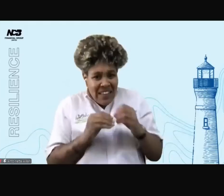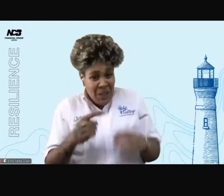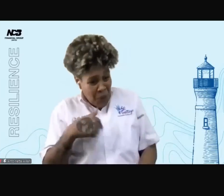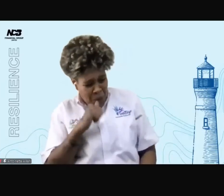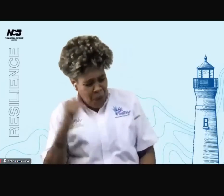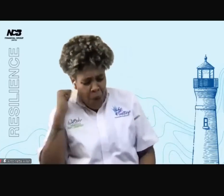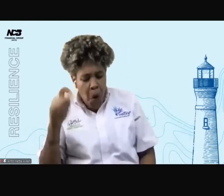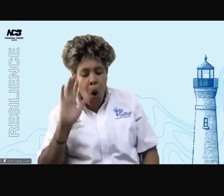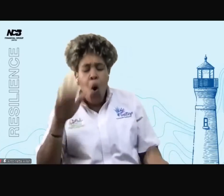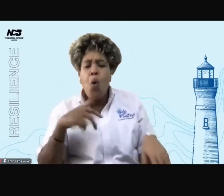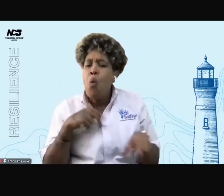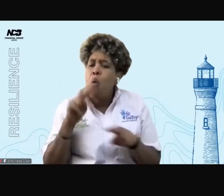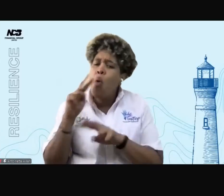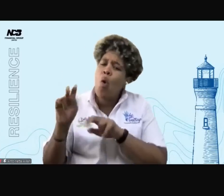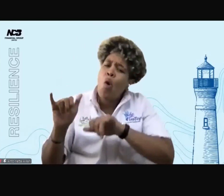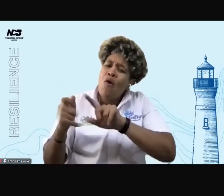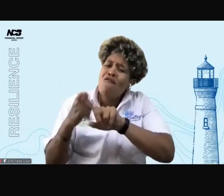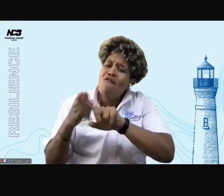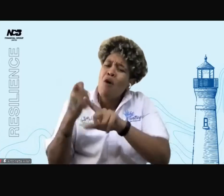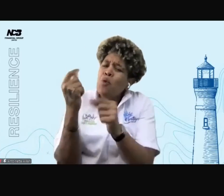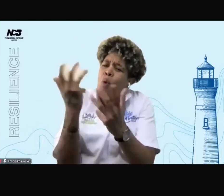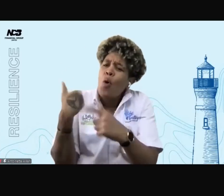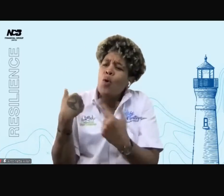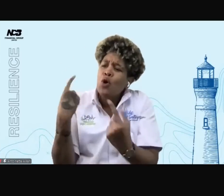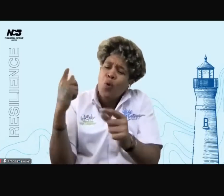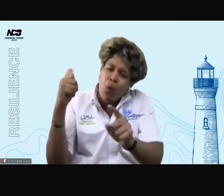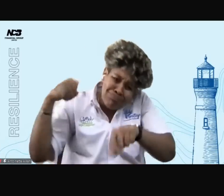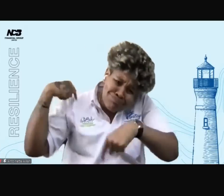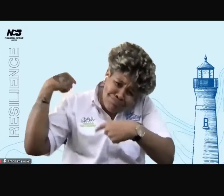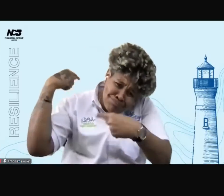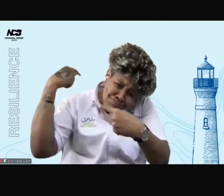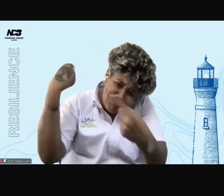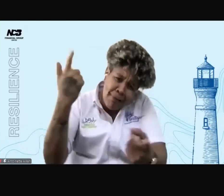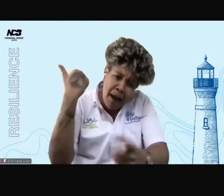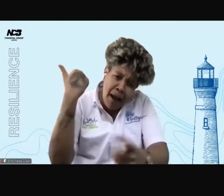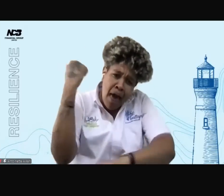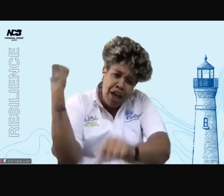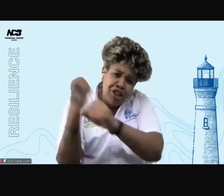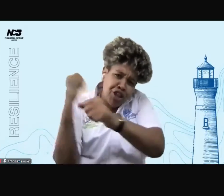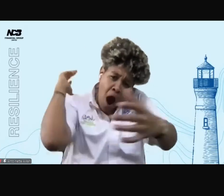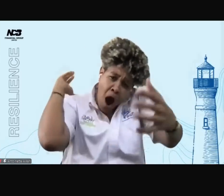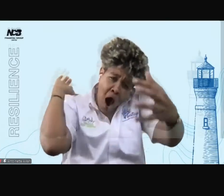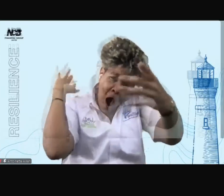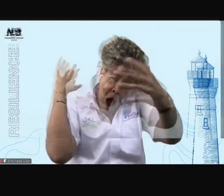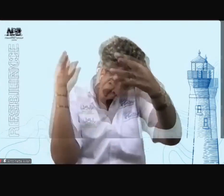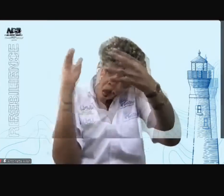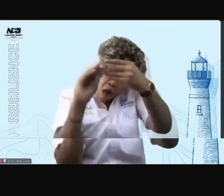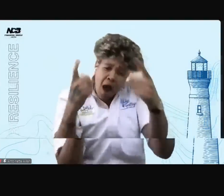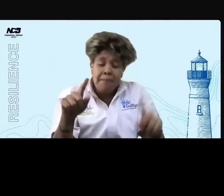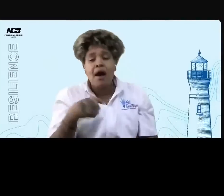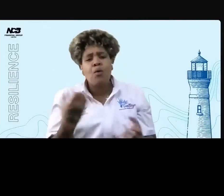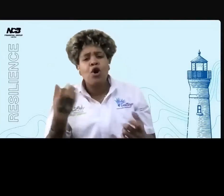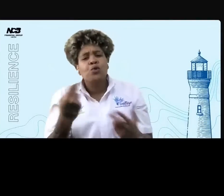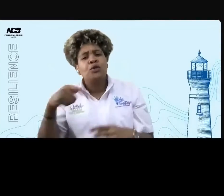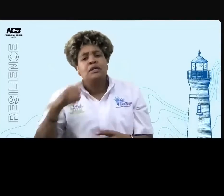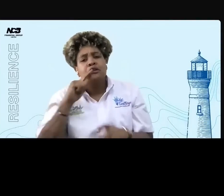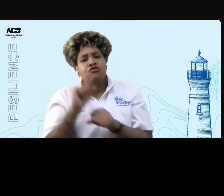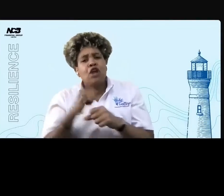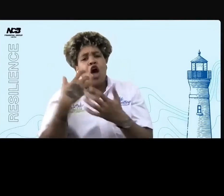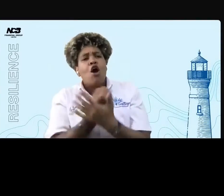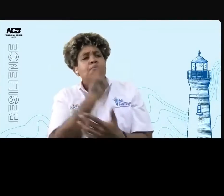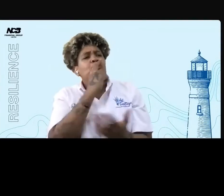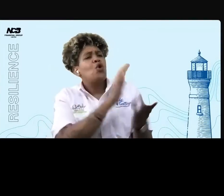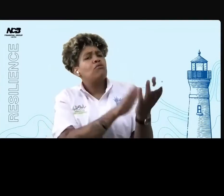going to resile from doing what we have been doing all of last year. And I really want to use this as an opportunity to